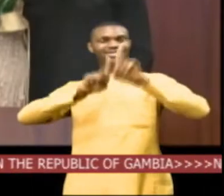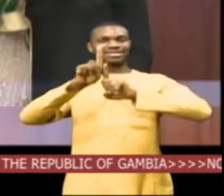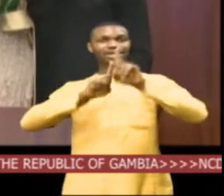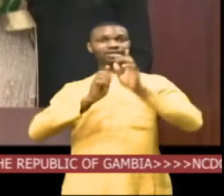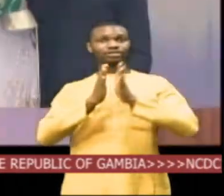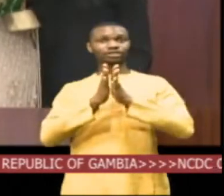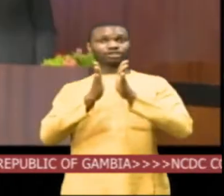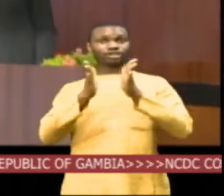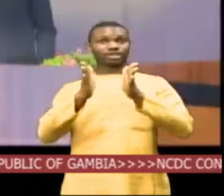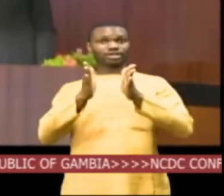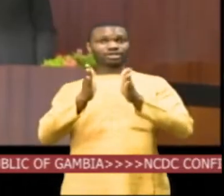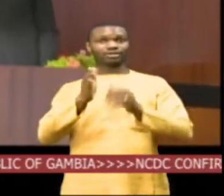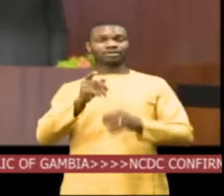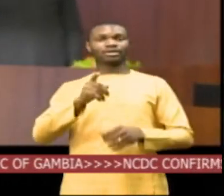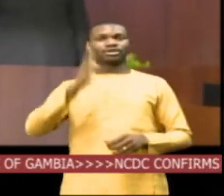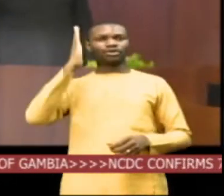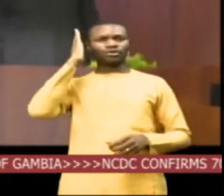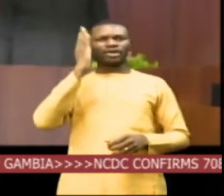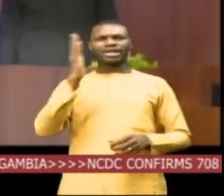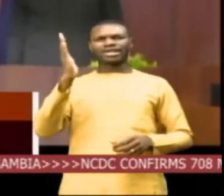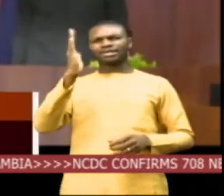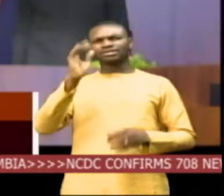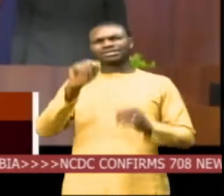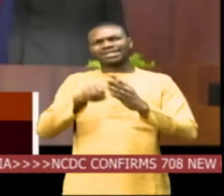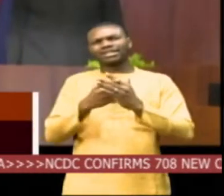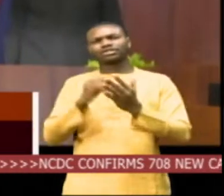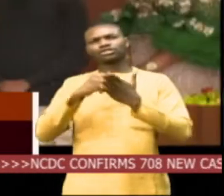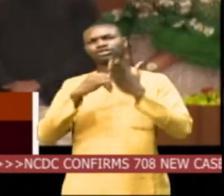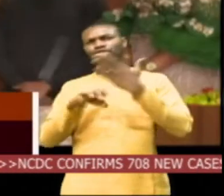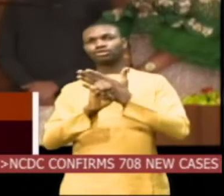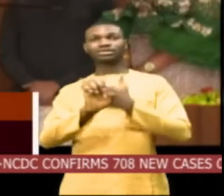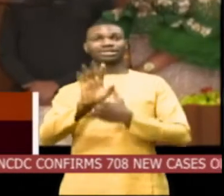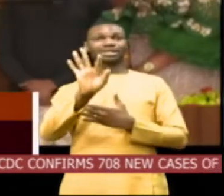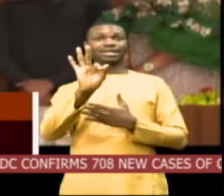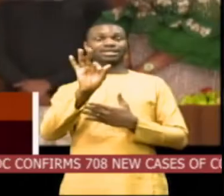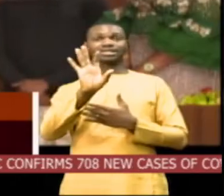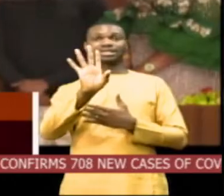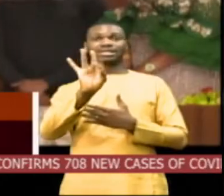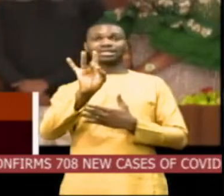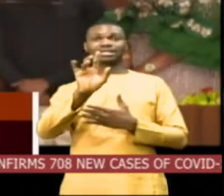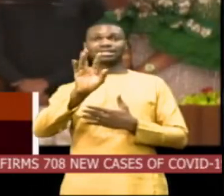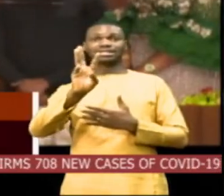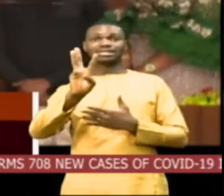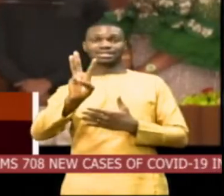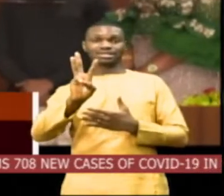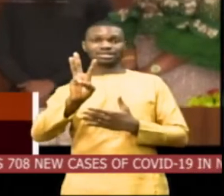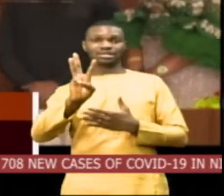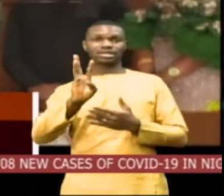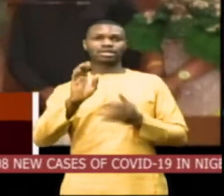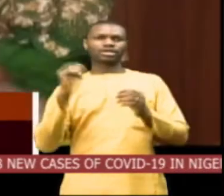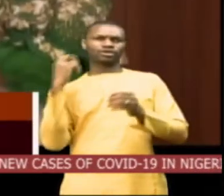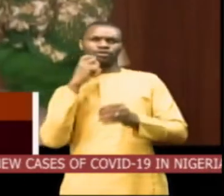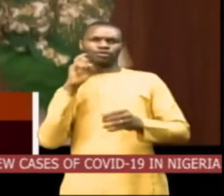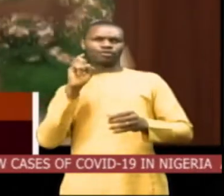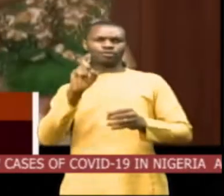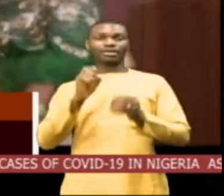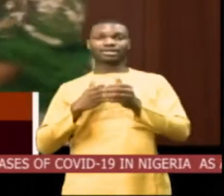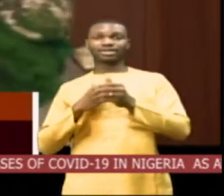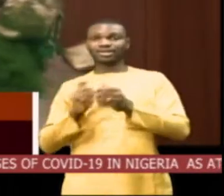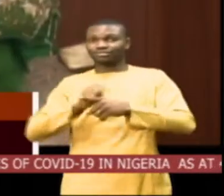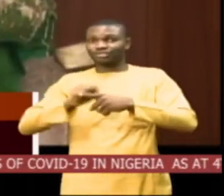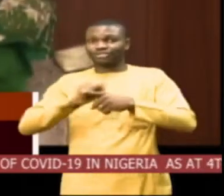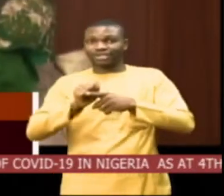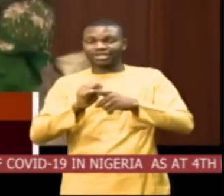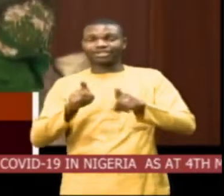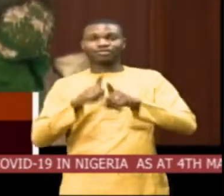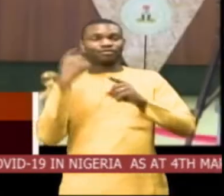as a second lieutenant in June 1986, and until his present appointment, the Commander, Training and Doctrine Command of the Nigerian